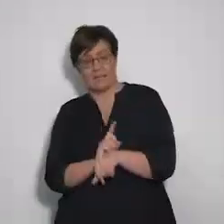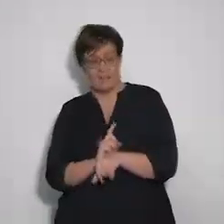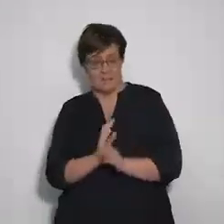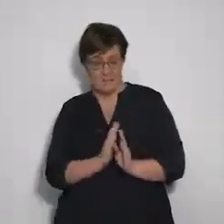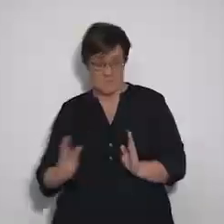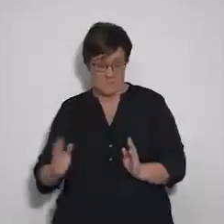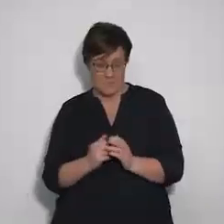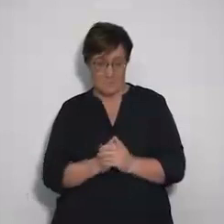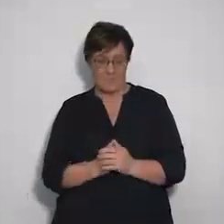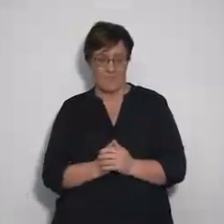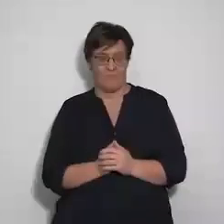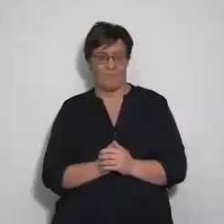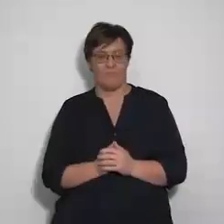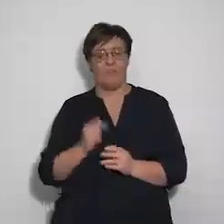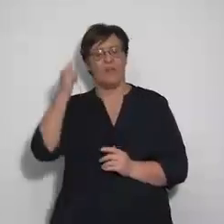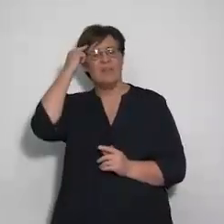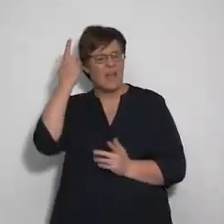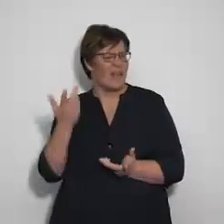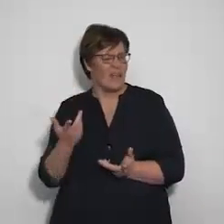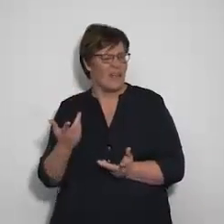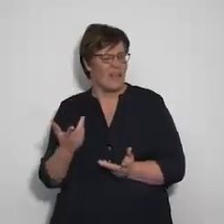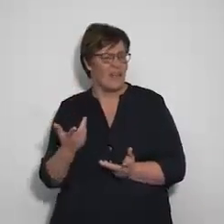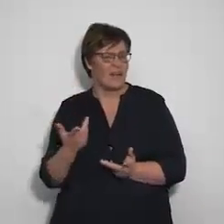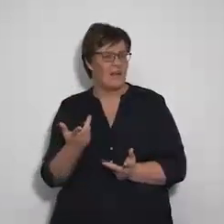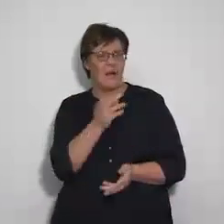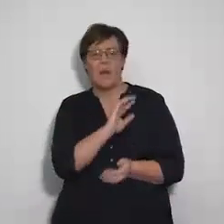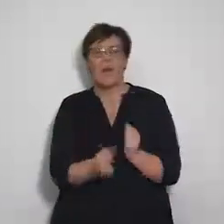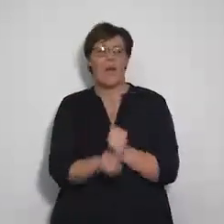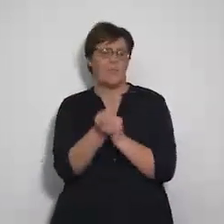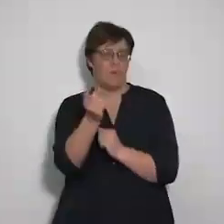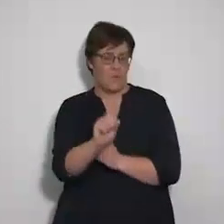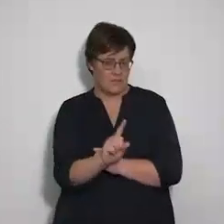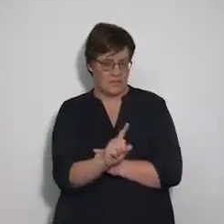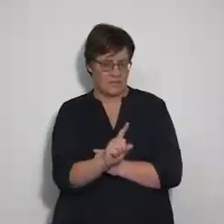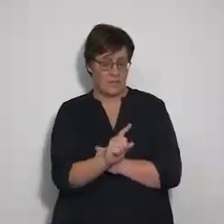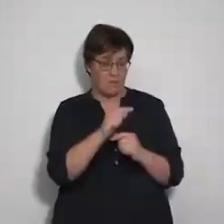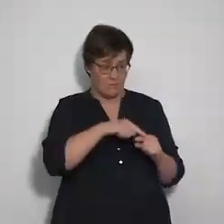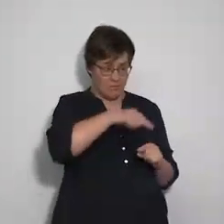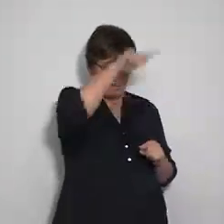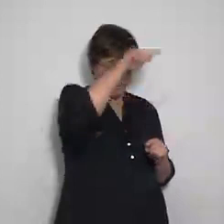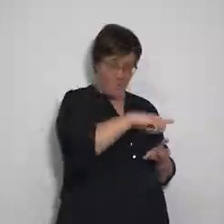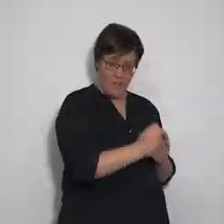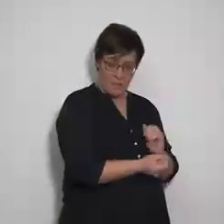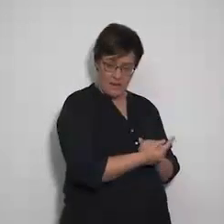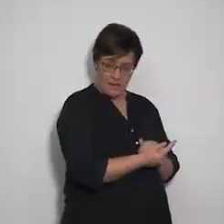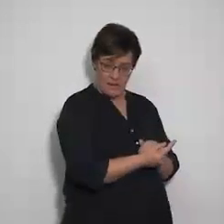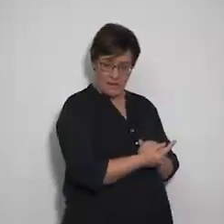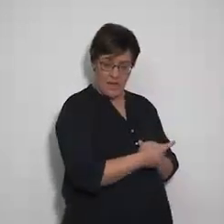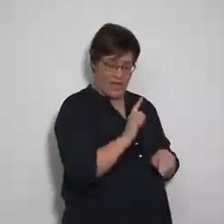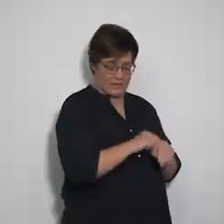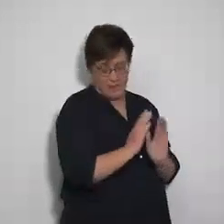independent variable on the x-axis. So think about it. What is going to happen to the number of